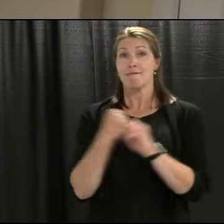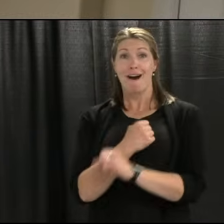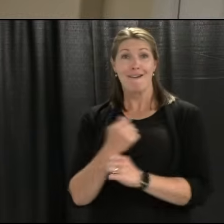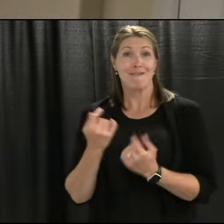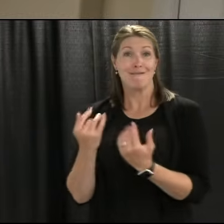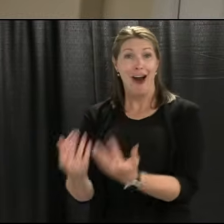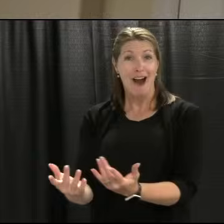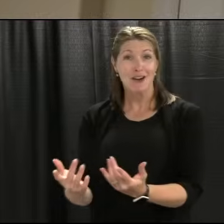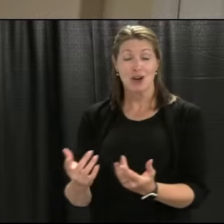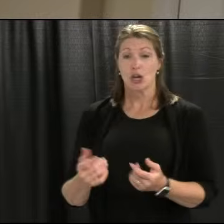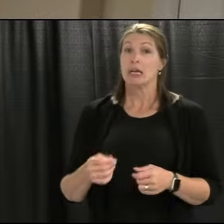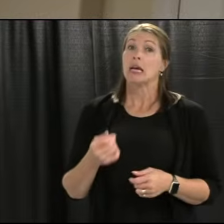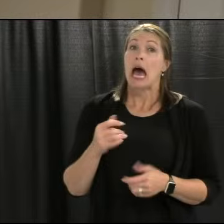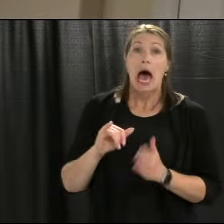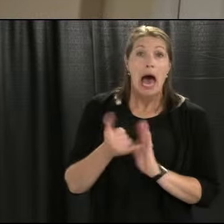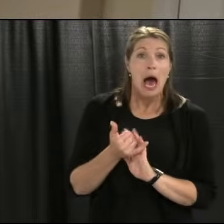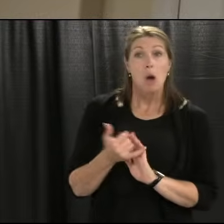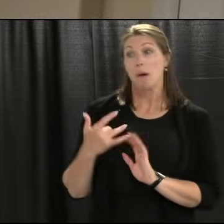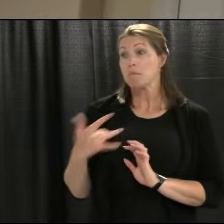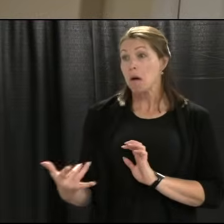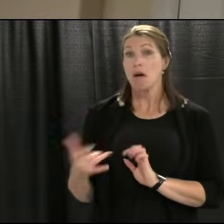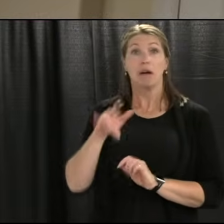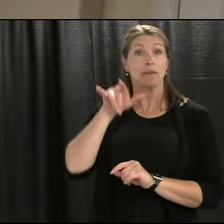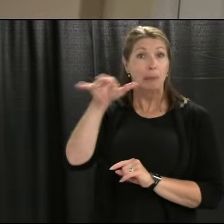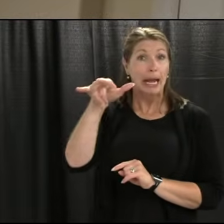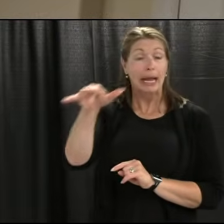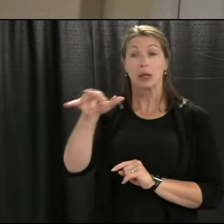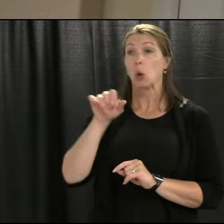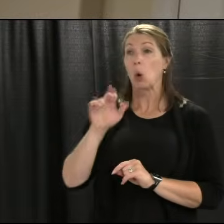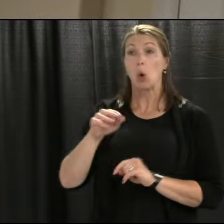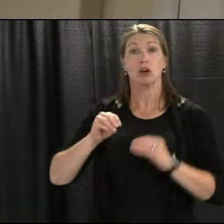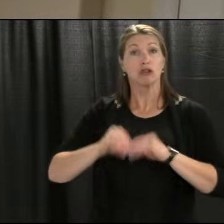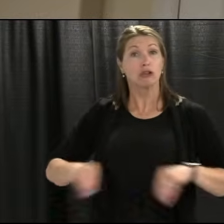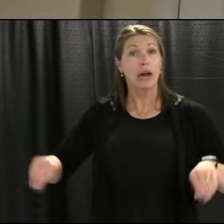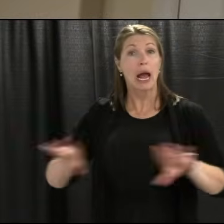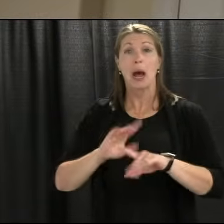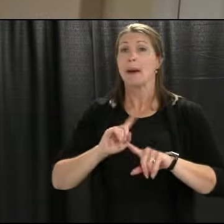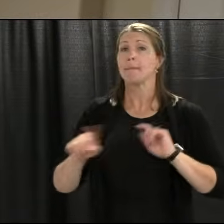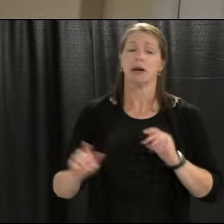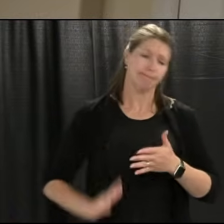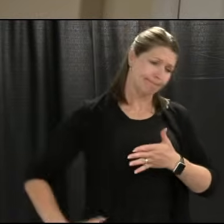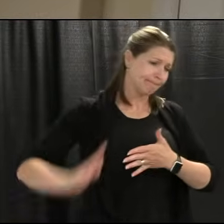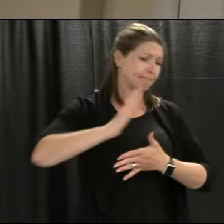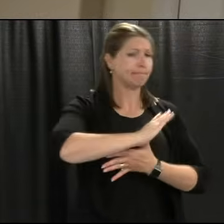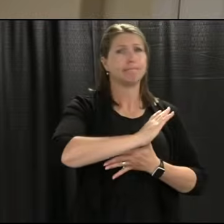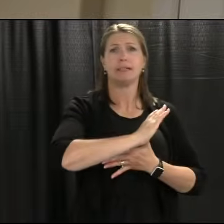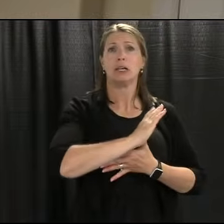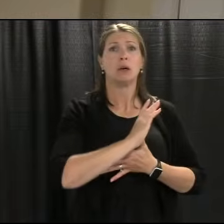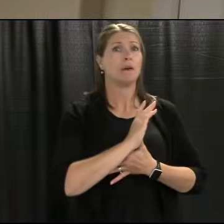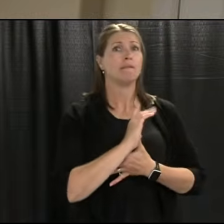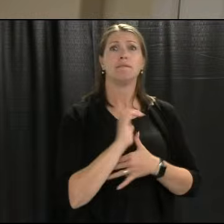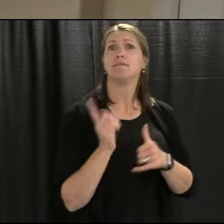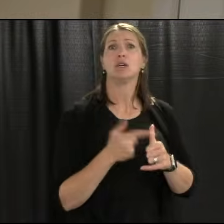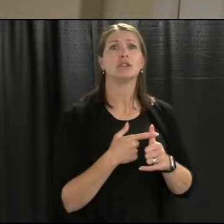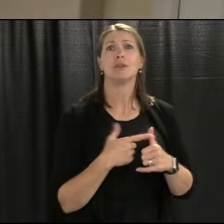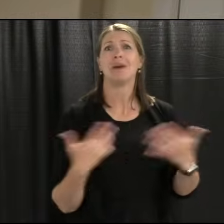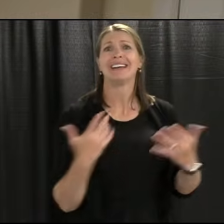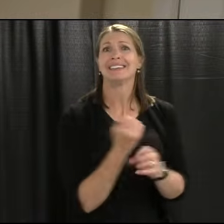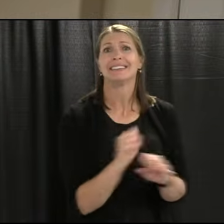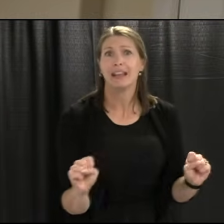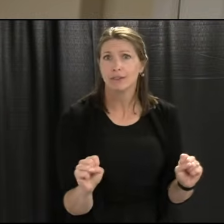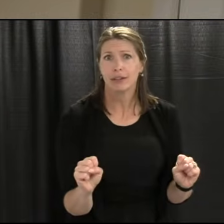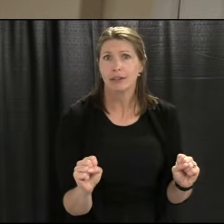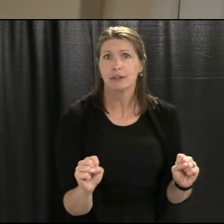sometimes that's on the ground, and sometimes it's both. But always, safety is paramount. There are